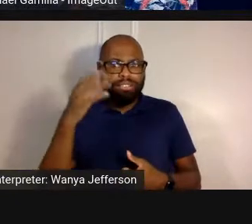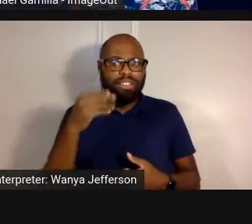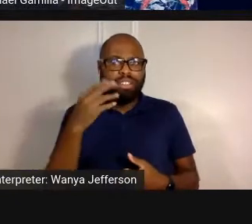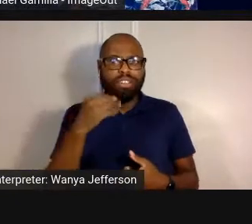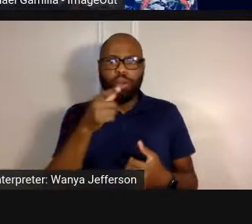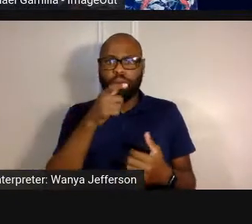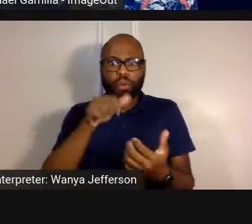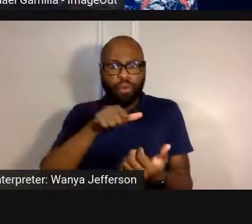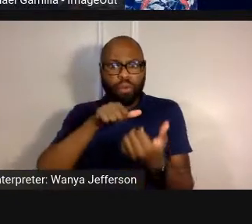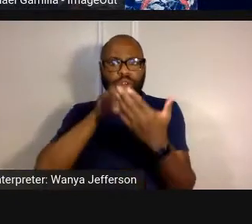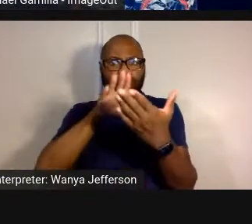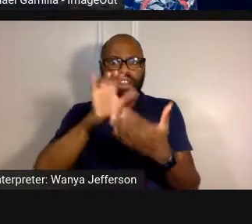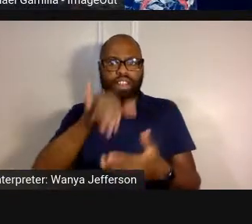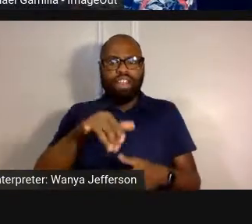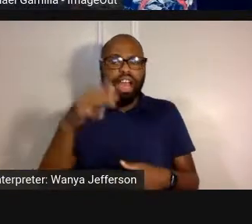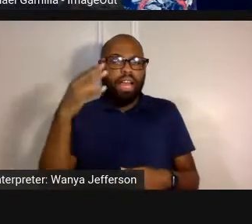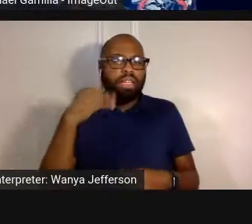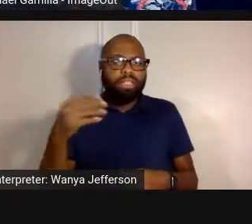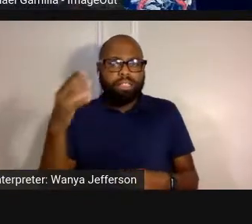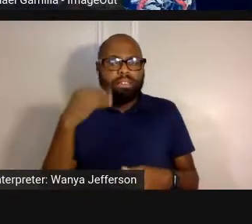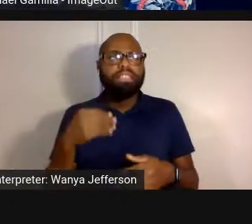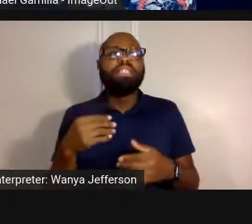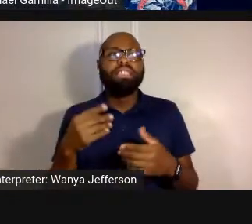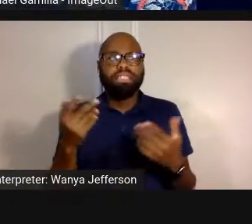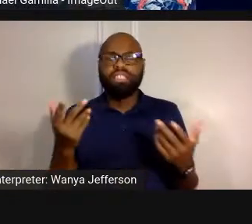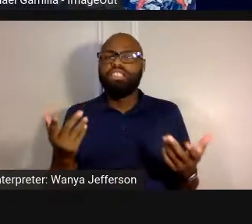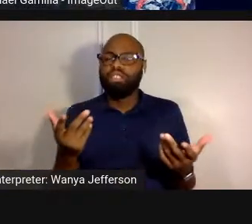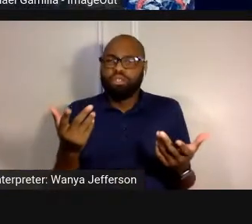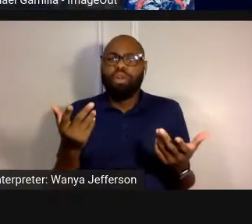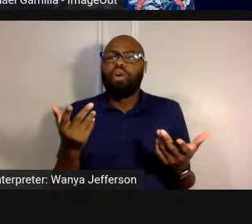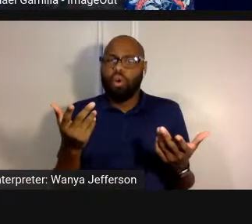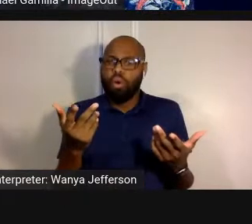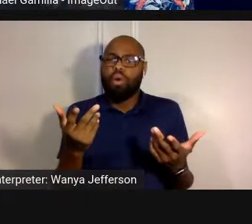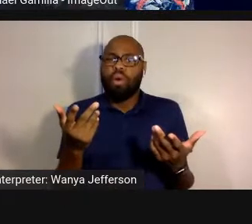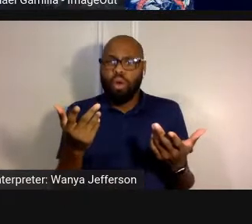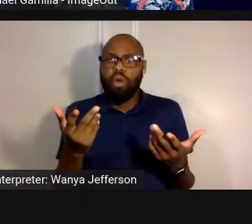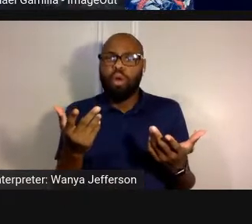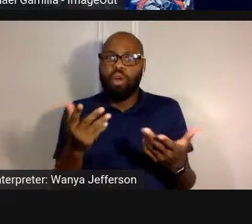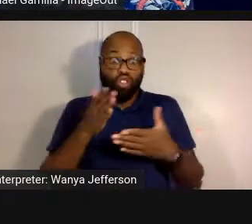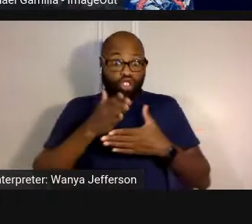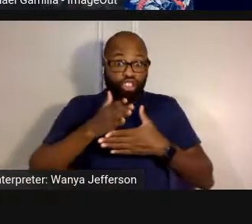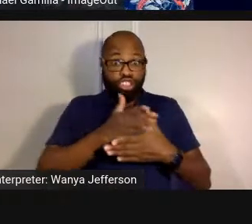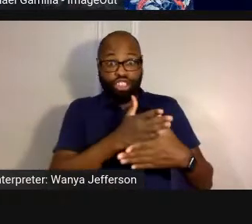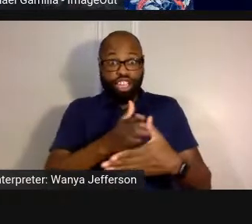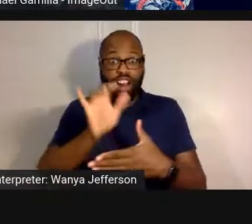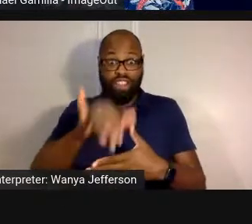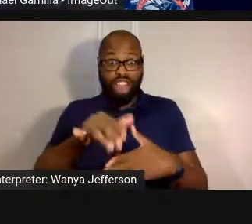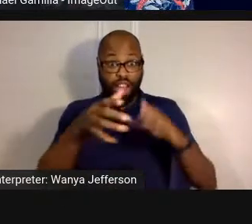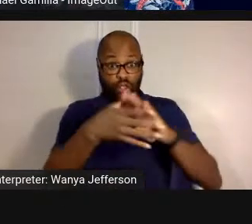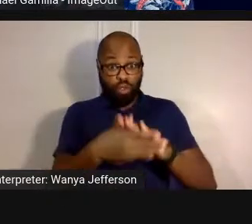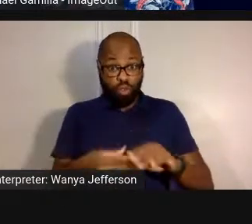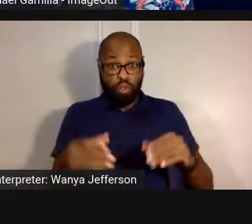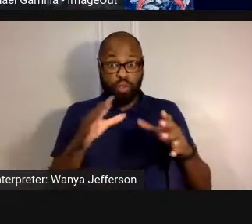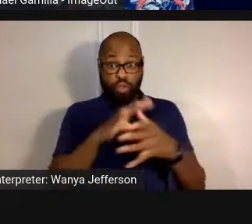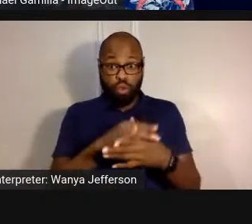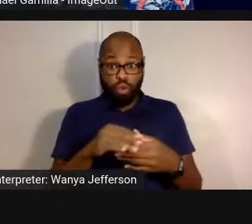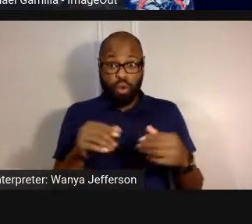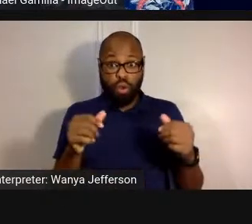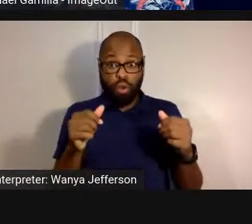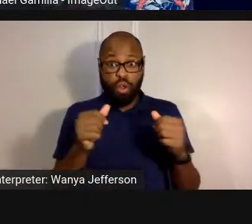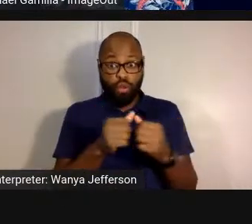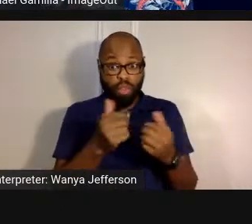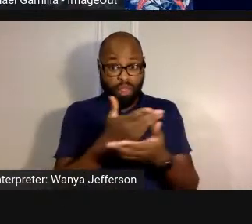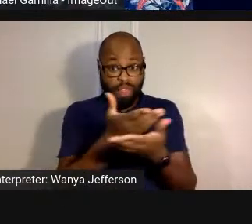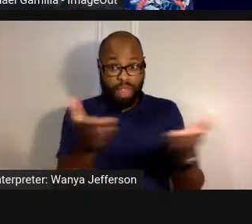confronted that experience. So it's amazing to share that story and to participate